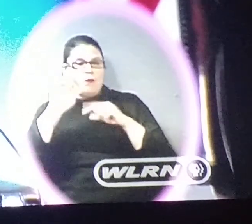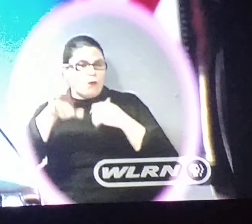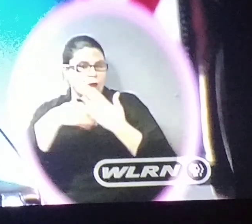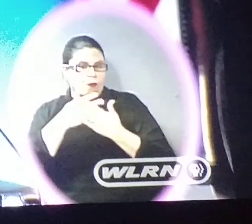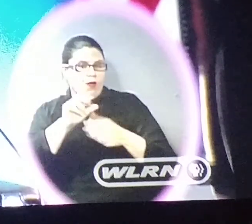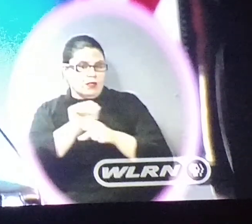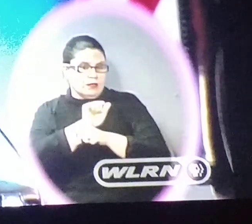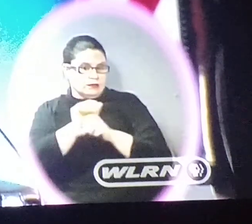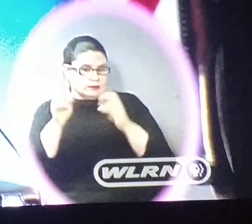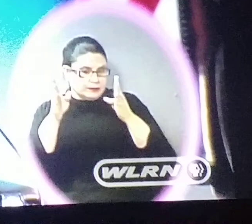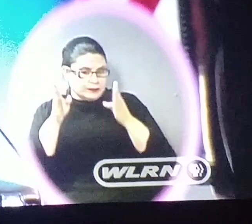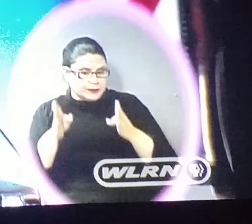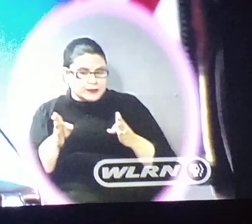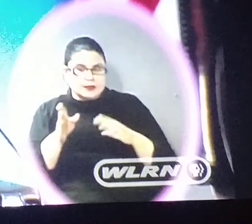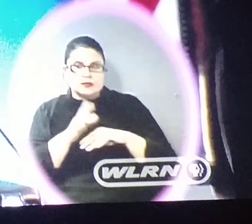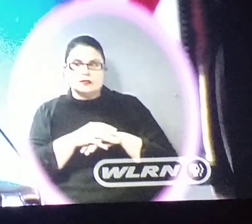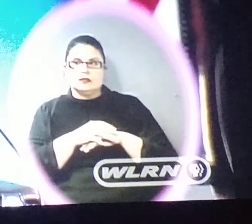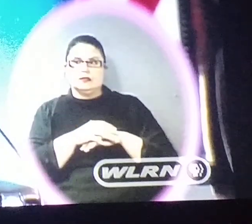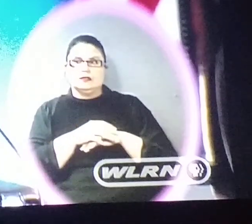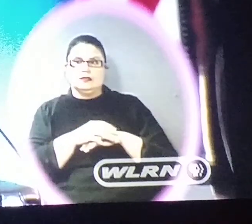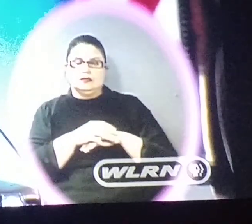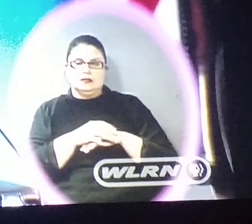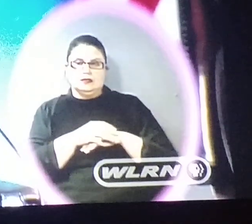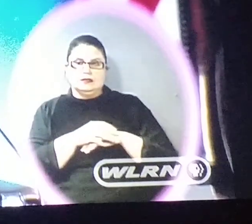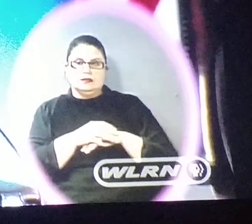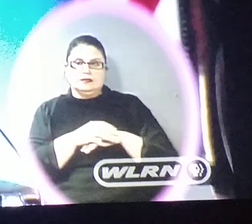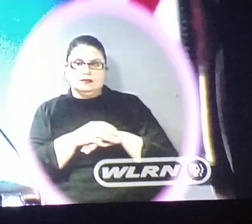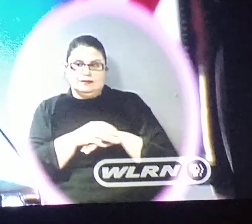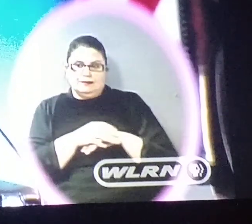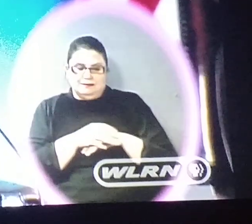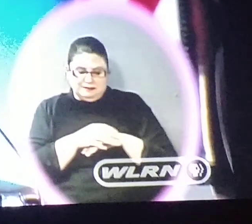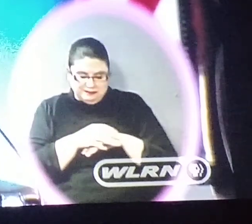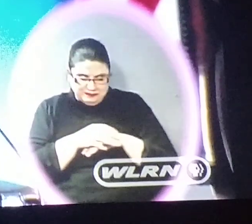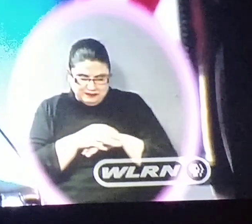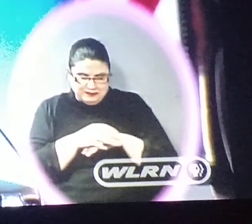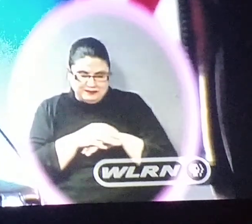employees in the hopes of securing leads.